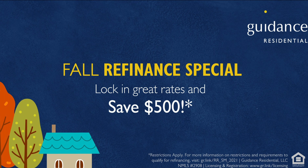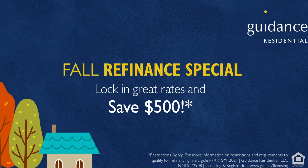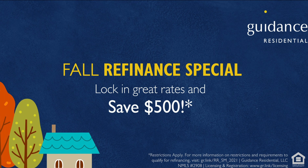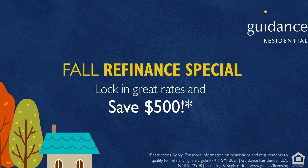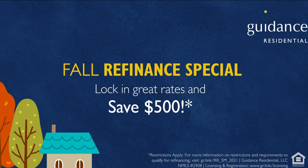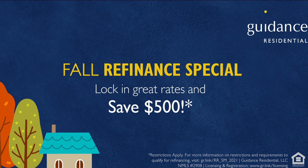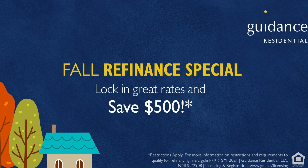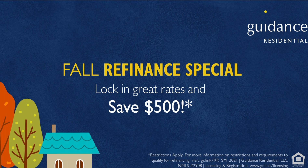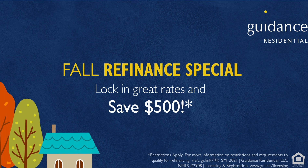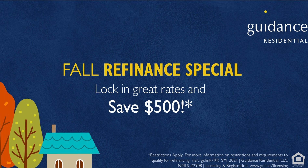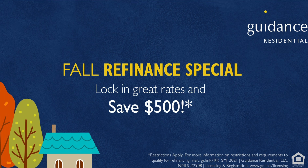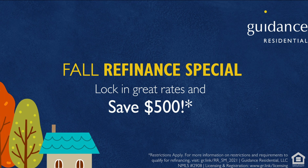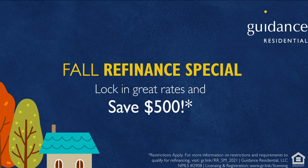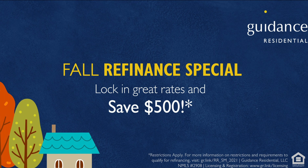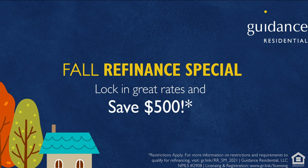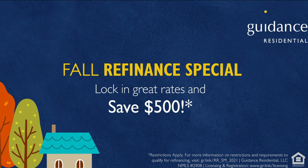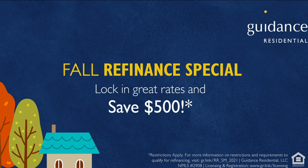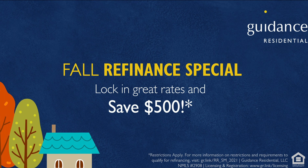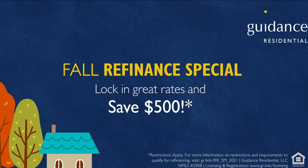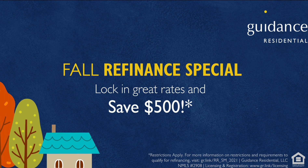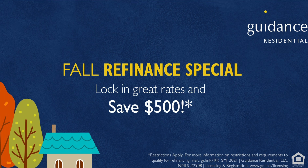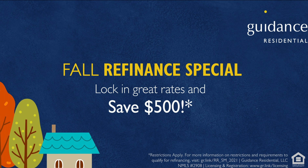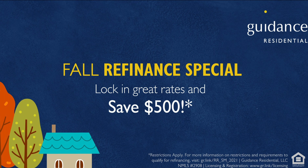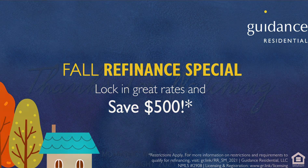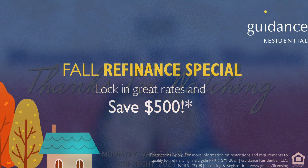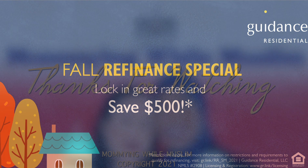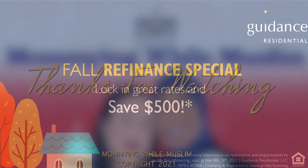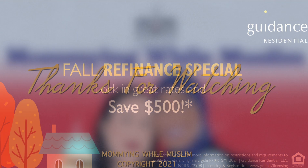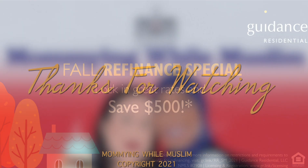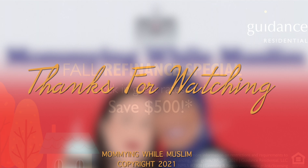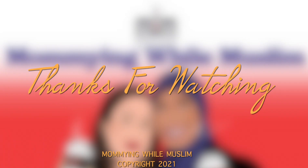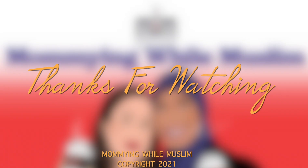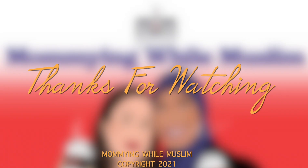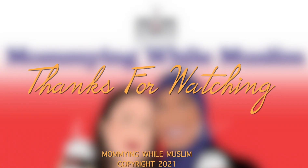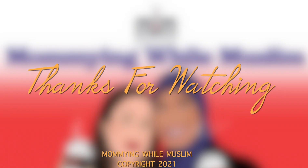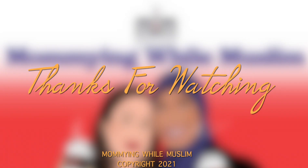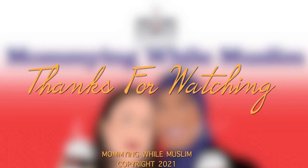Guidance Residential on Facebook or at Guidance Residential on Instagram today.